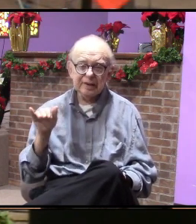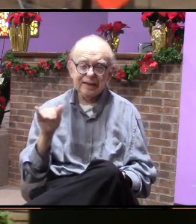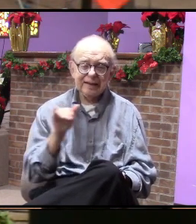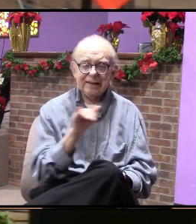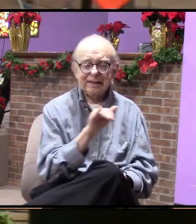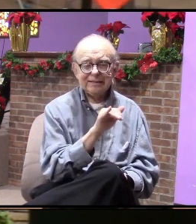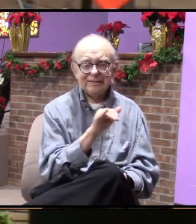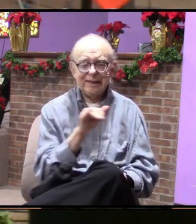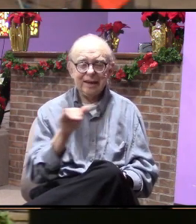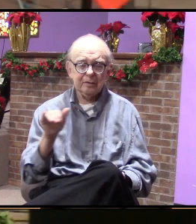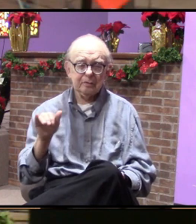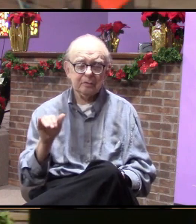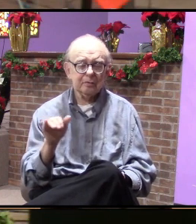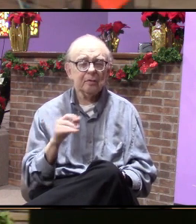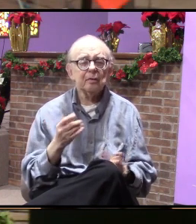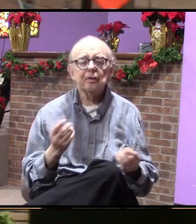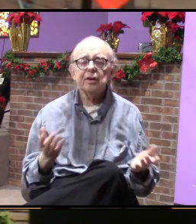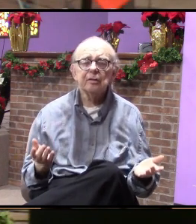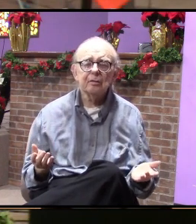What do?